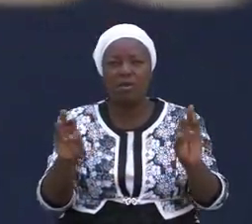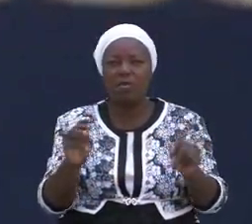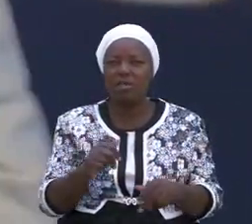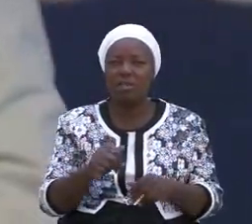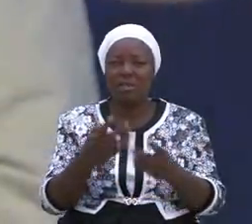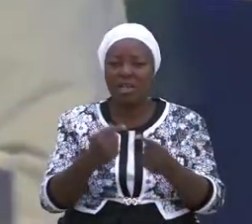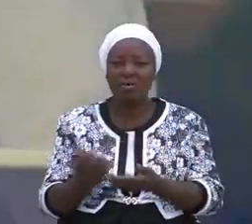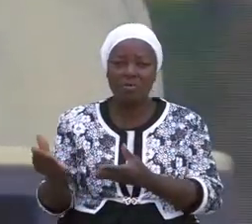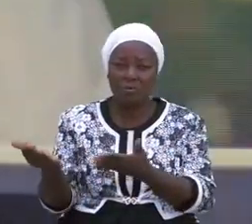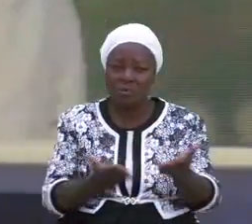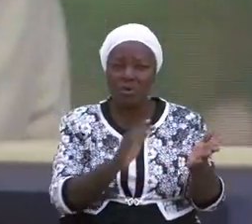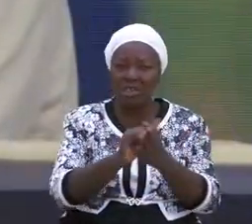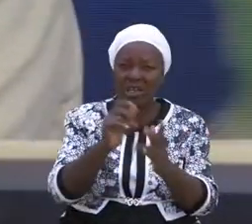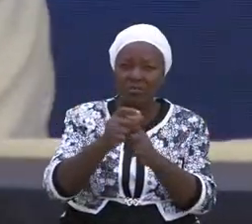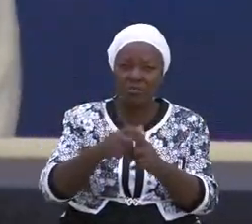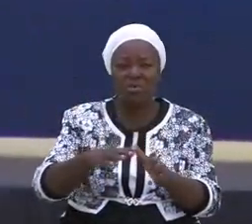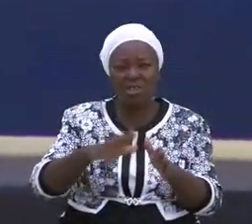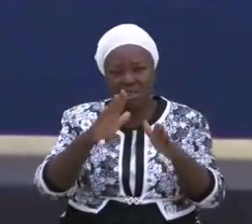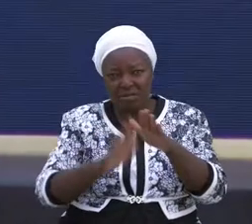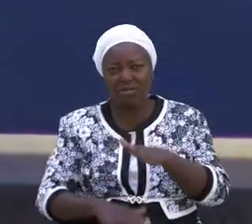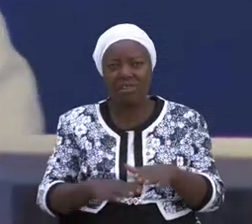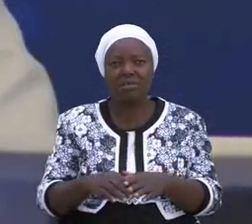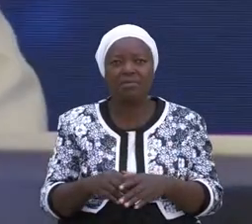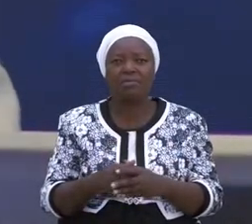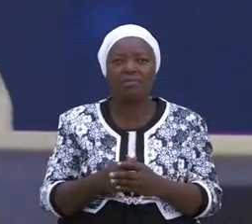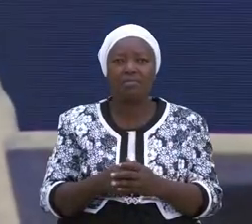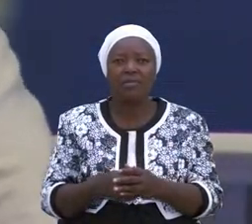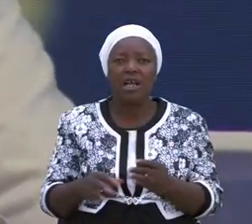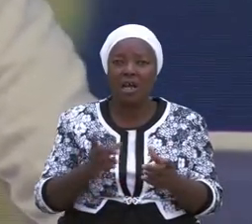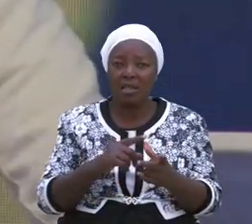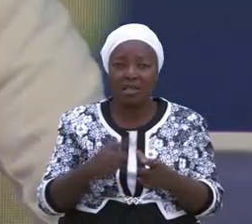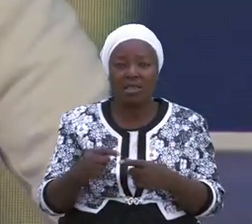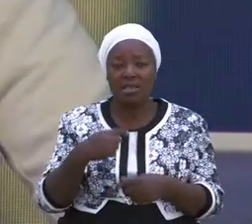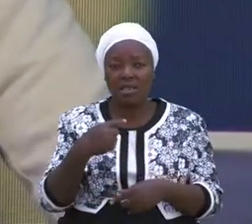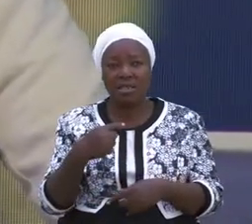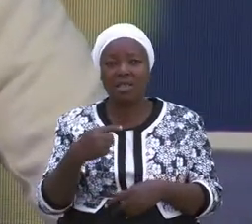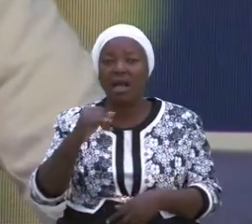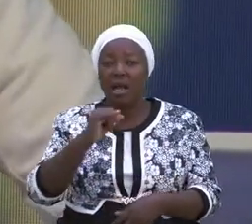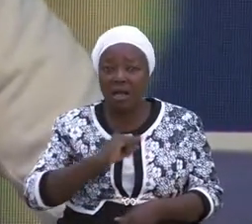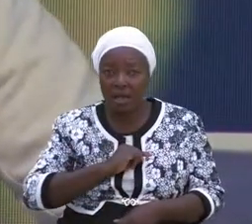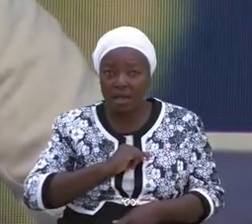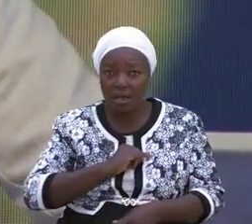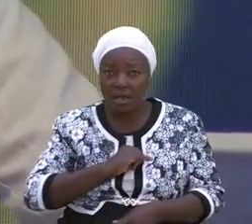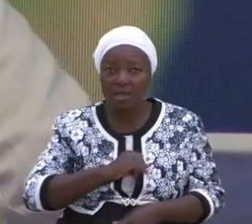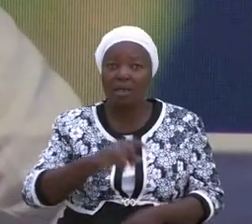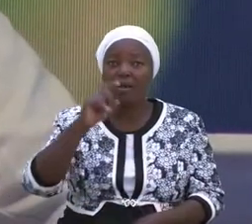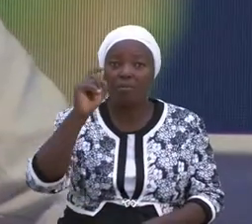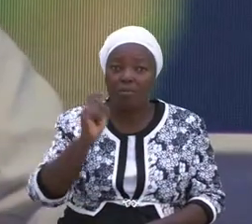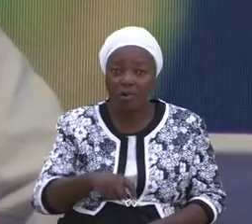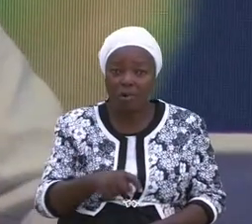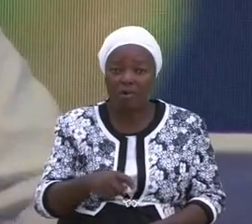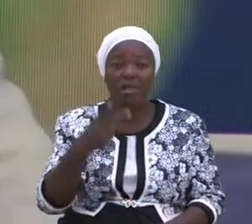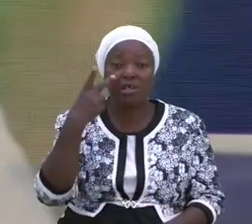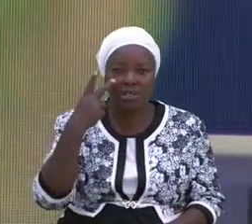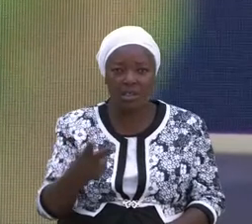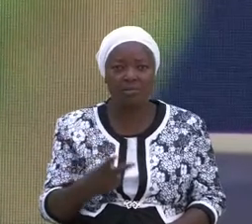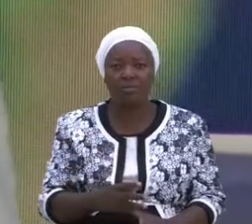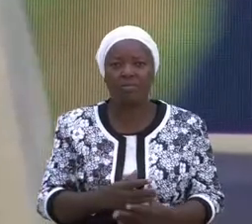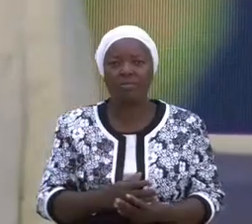the word to the background, and he said, I must see.